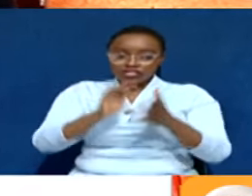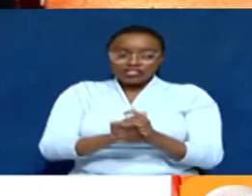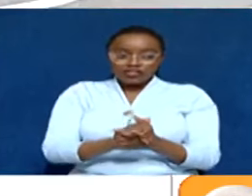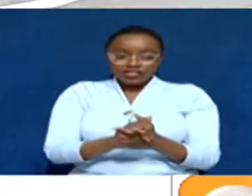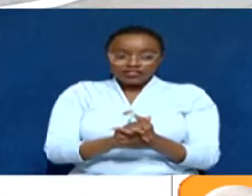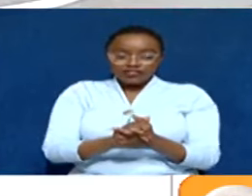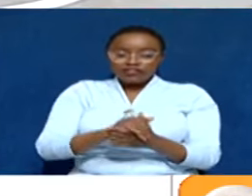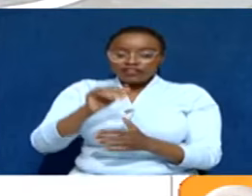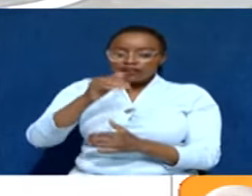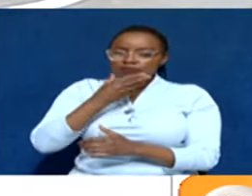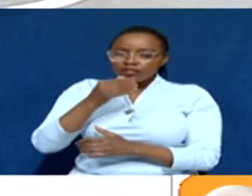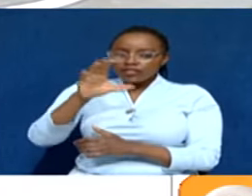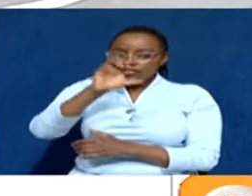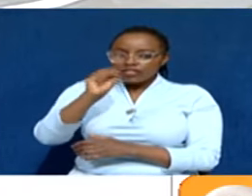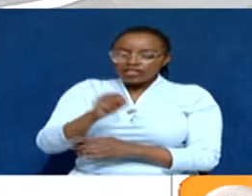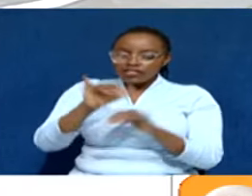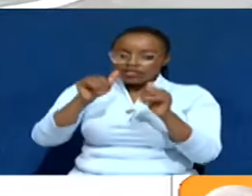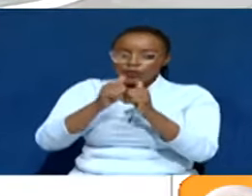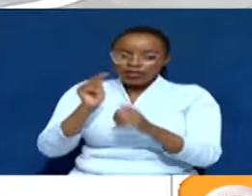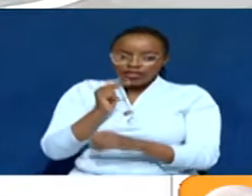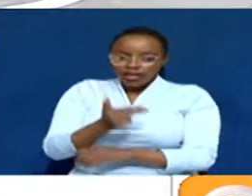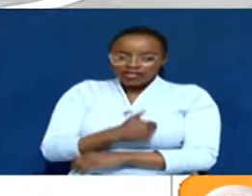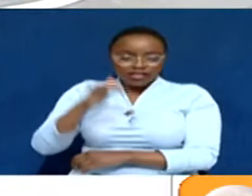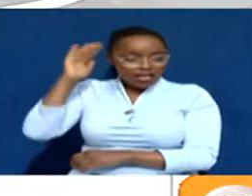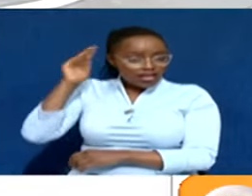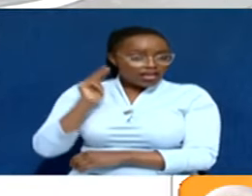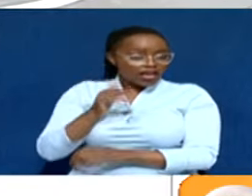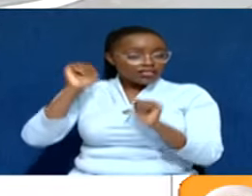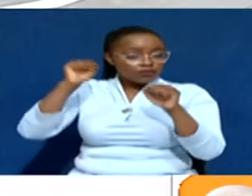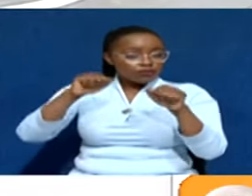Congratulations. Yes. Buenos dias. You still with us? Could you still hear us?